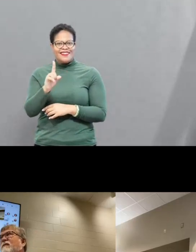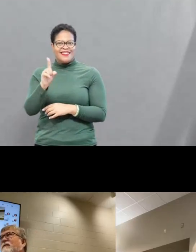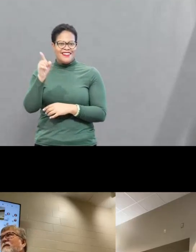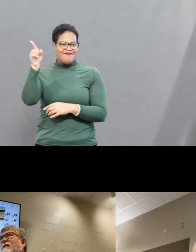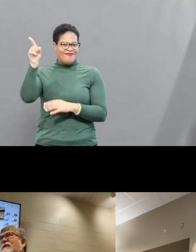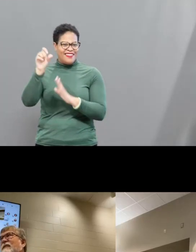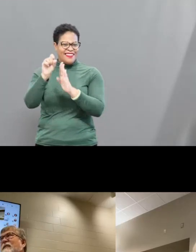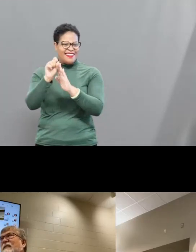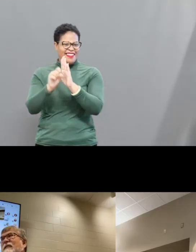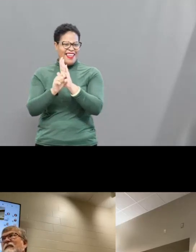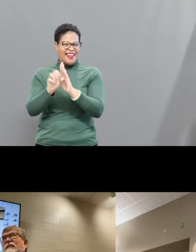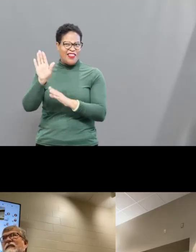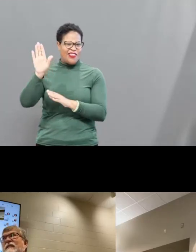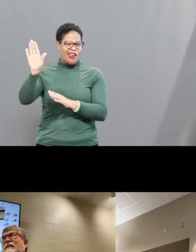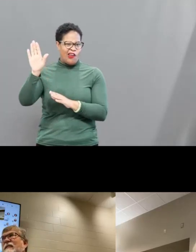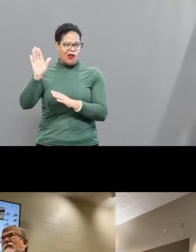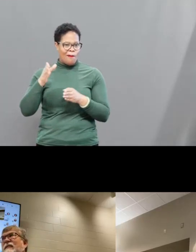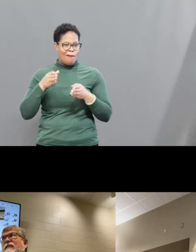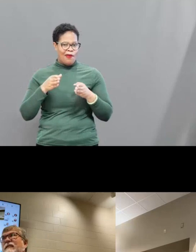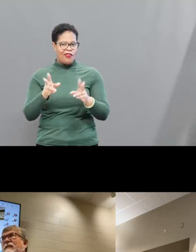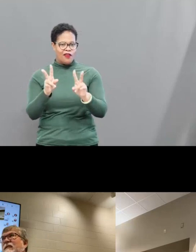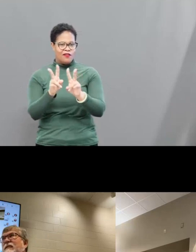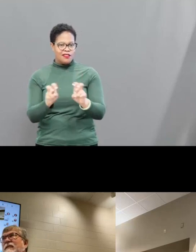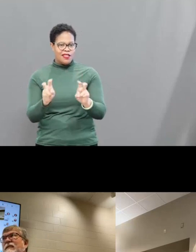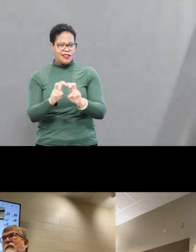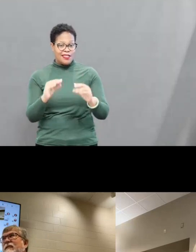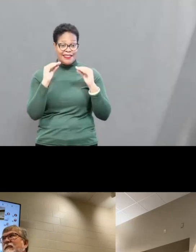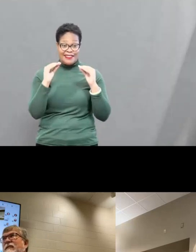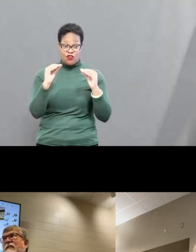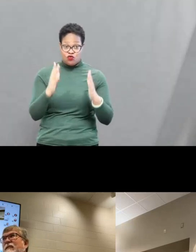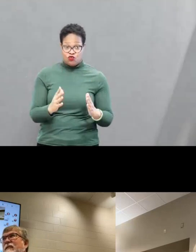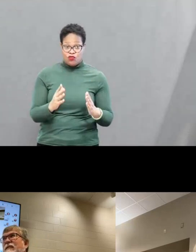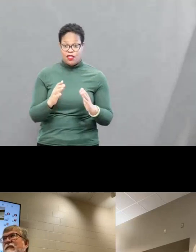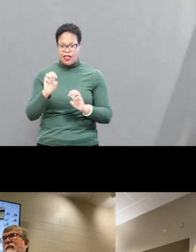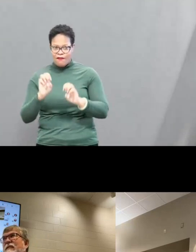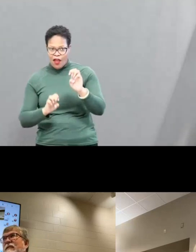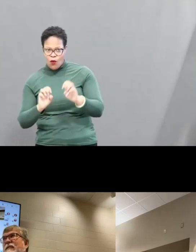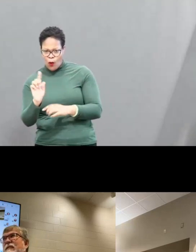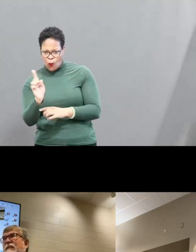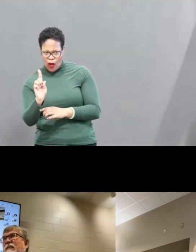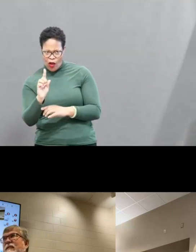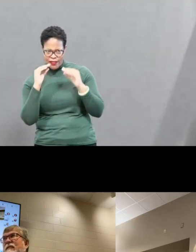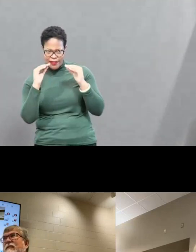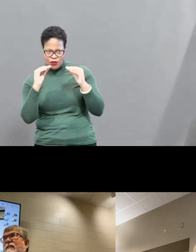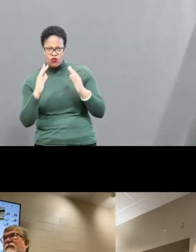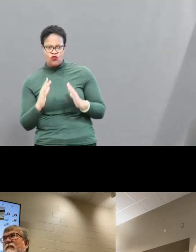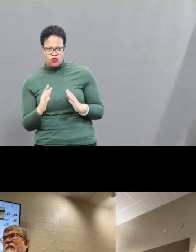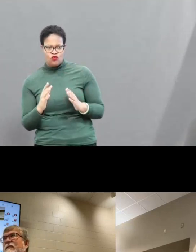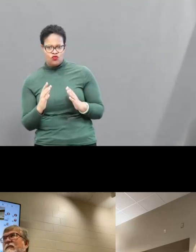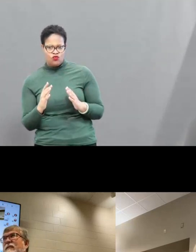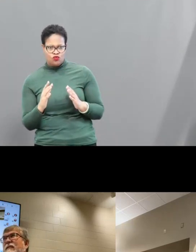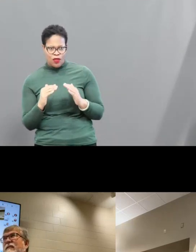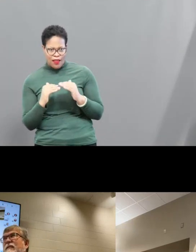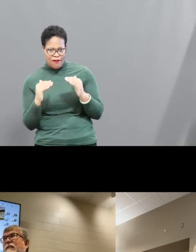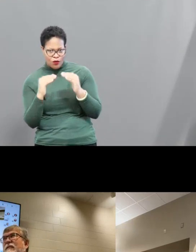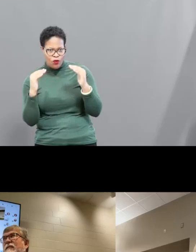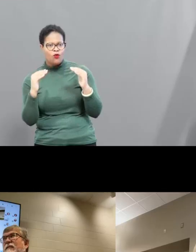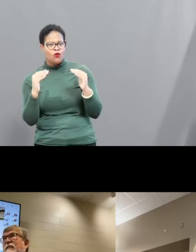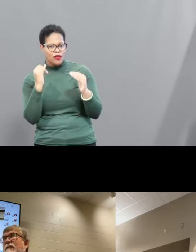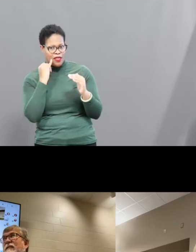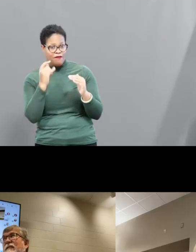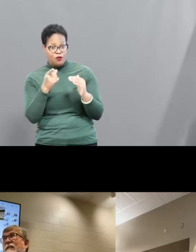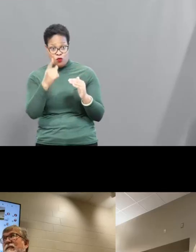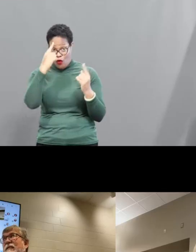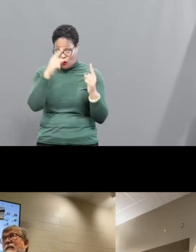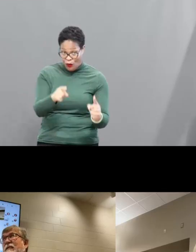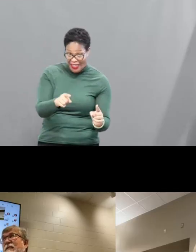state's method of assessing teachers and evaluating where teachers are. And whether or not